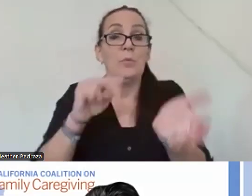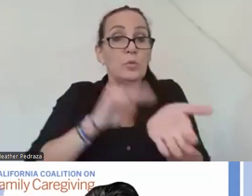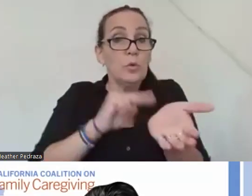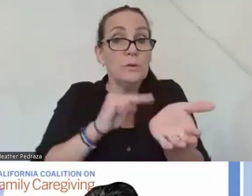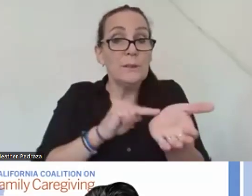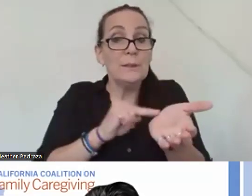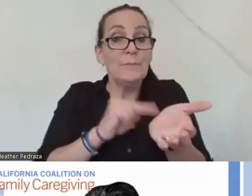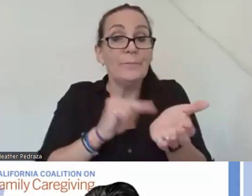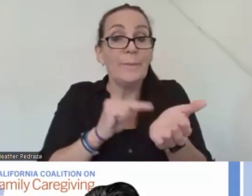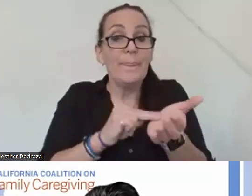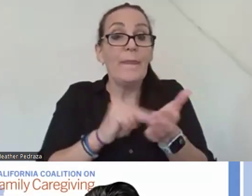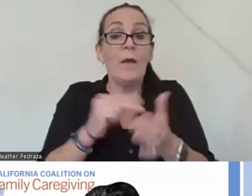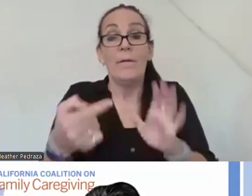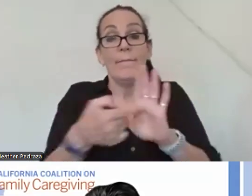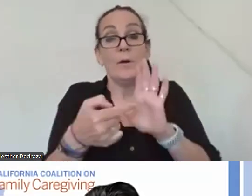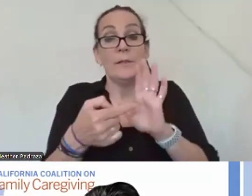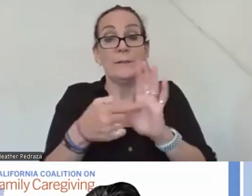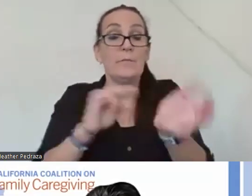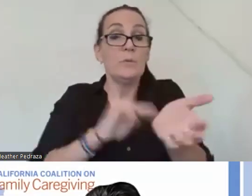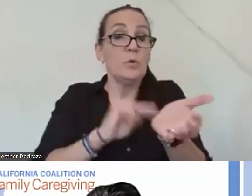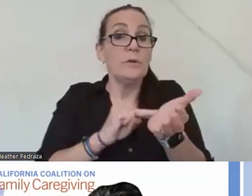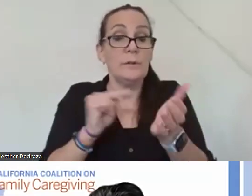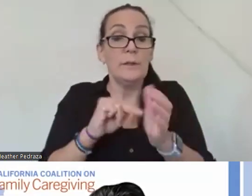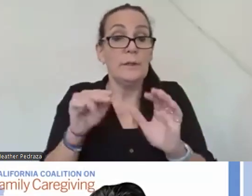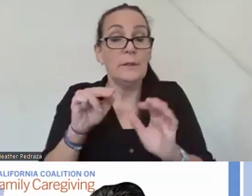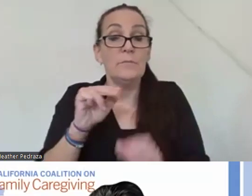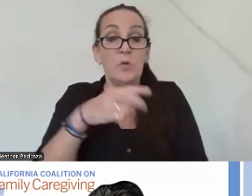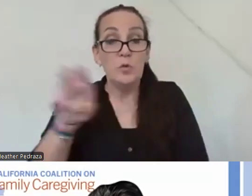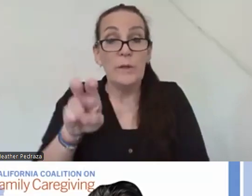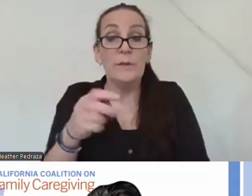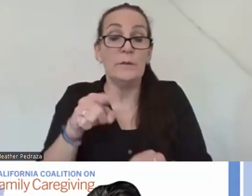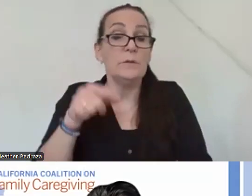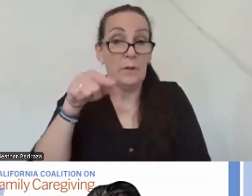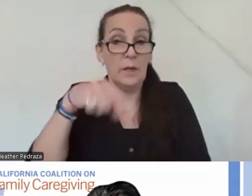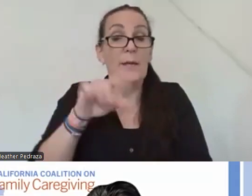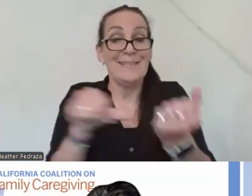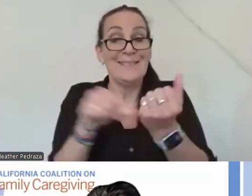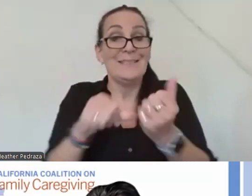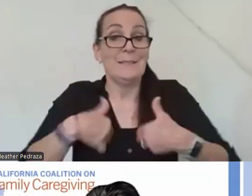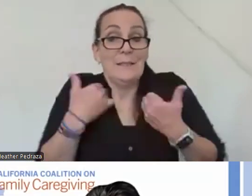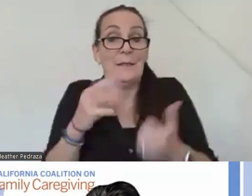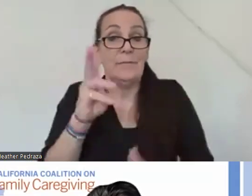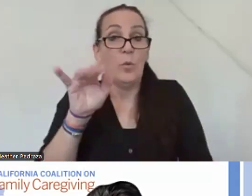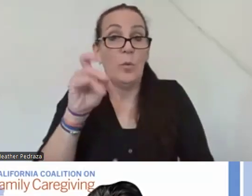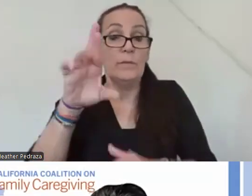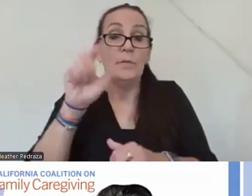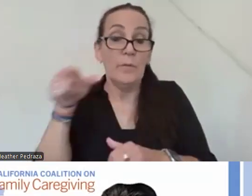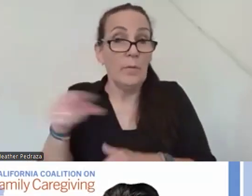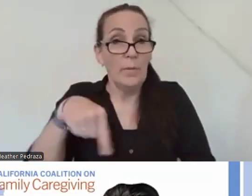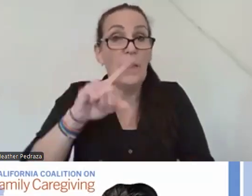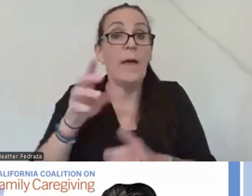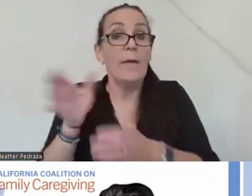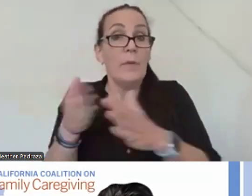going to move assisted living waiver in, well, those plans need to be ready. And so far, at least through